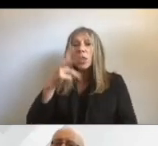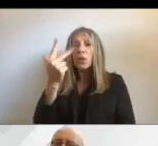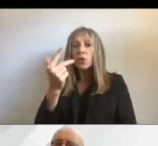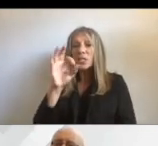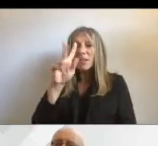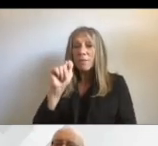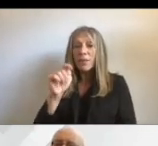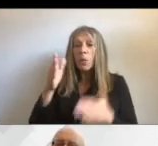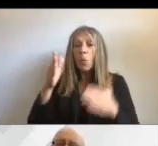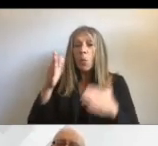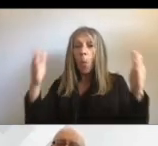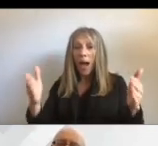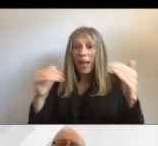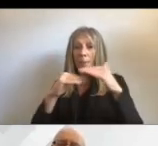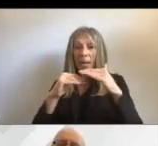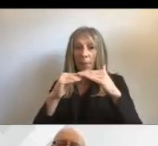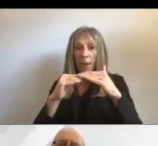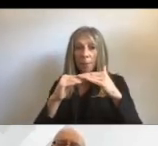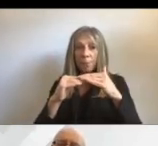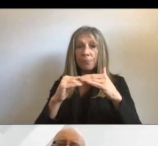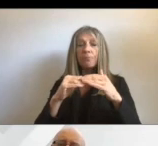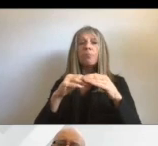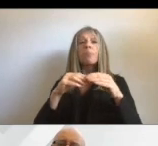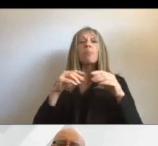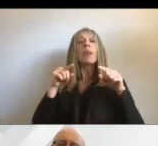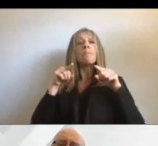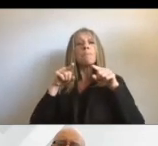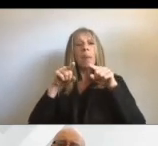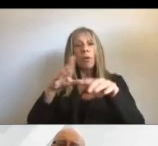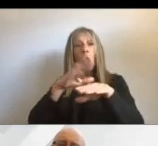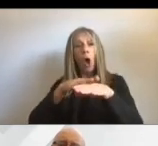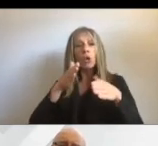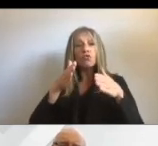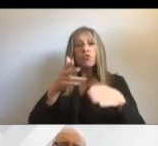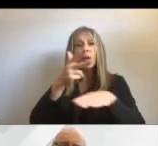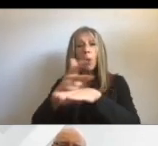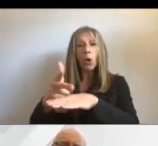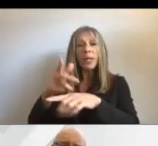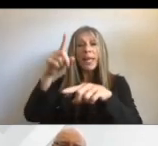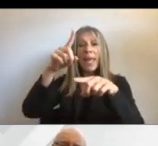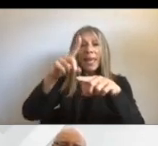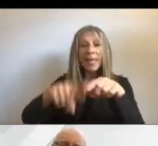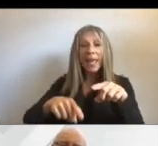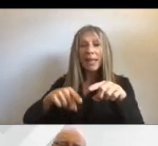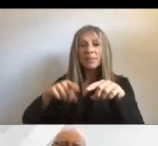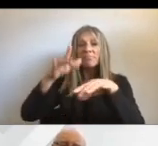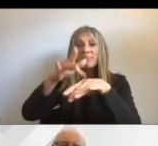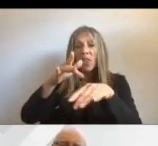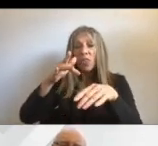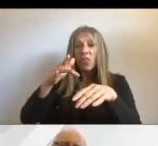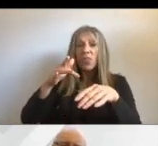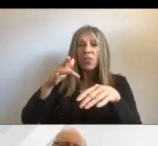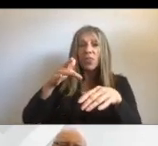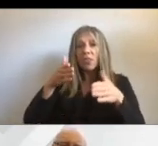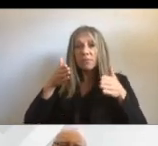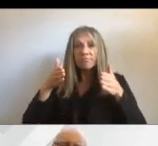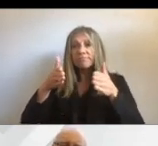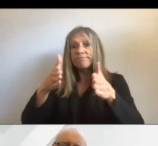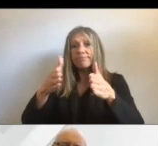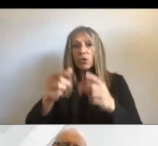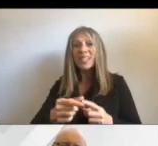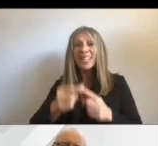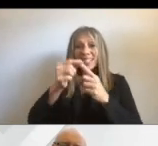are requirements, and they are covered in 309.2.1, connection to boarding and the lighting area. We require a clear